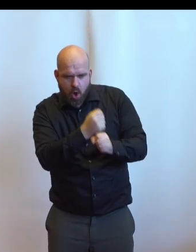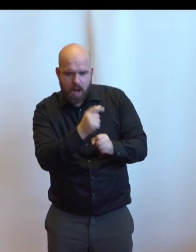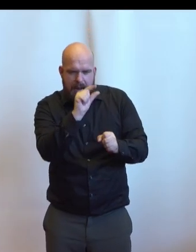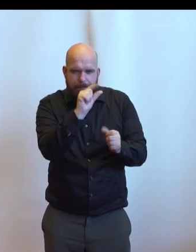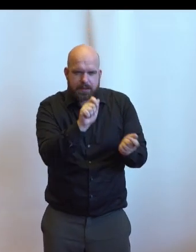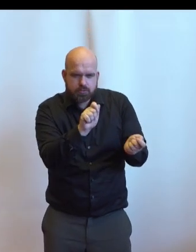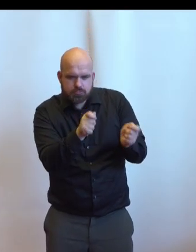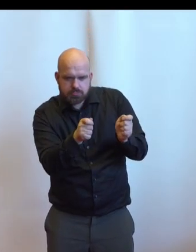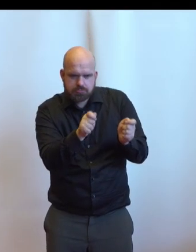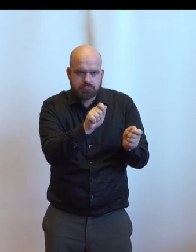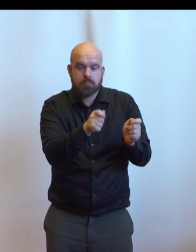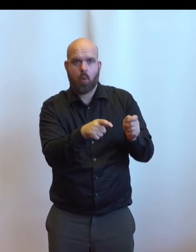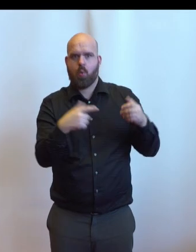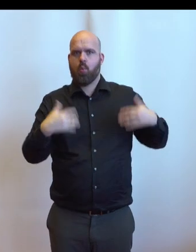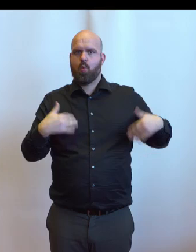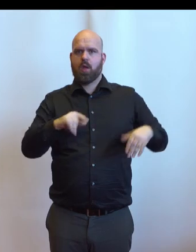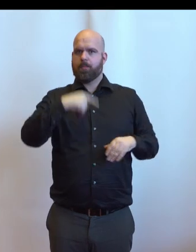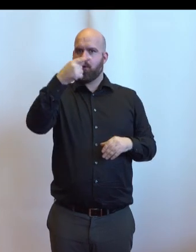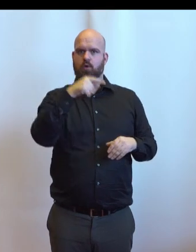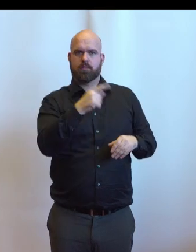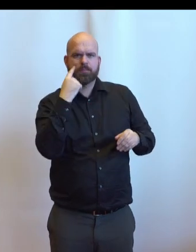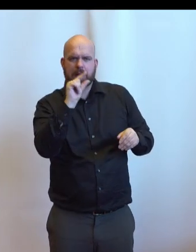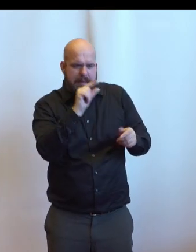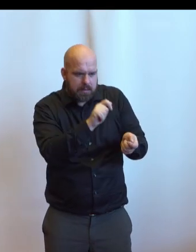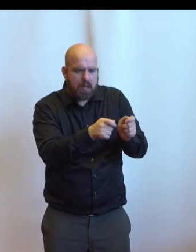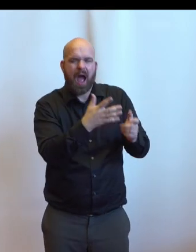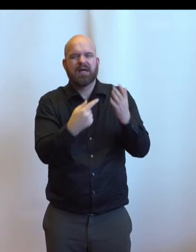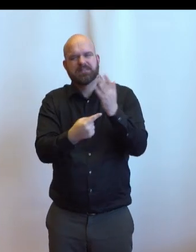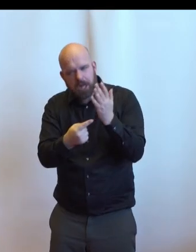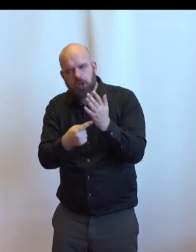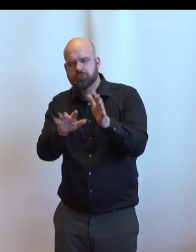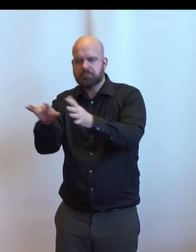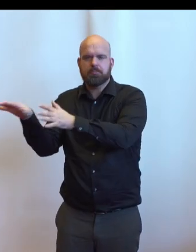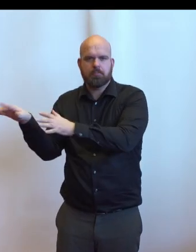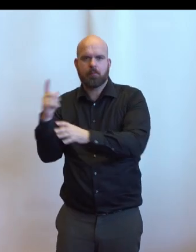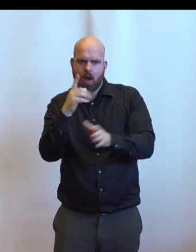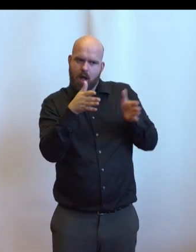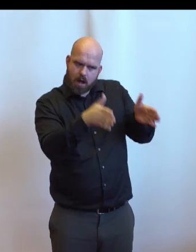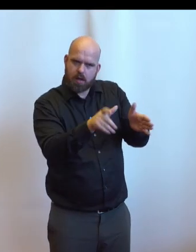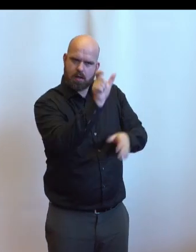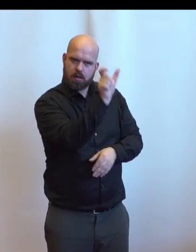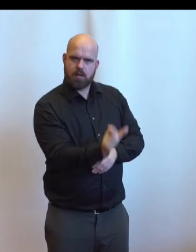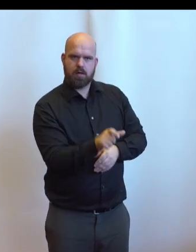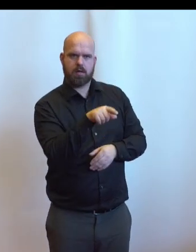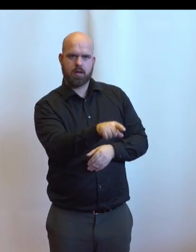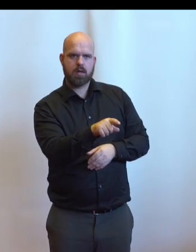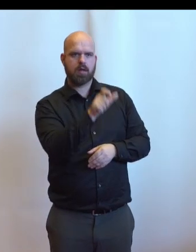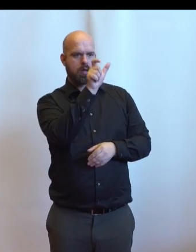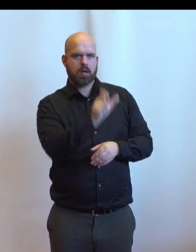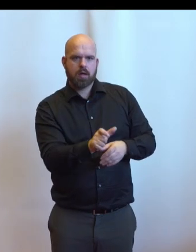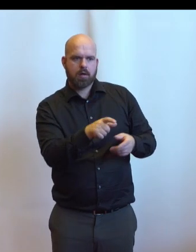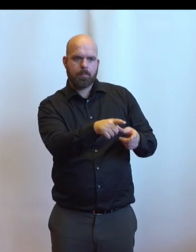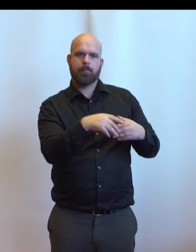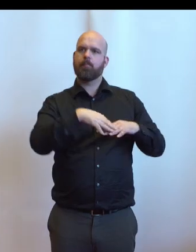the IT systems that we work with. So it helps to give greater independence, it enables people to achieve things that weren't able to